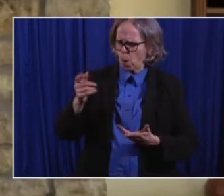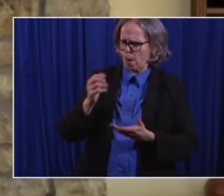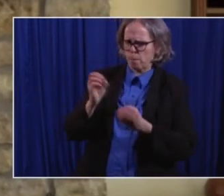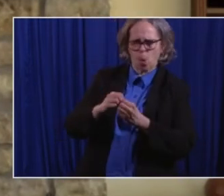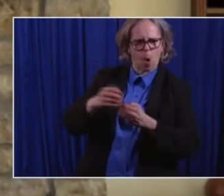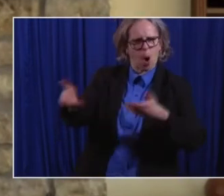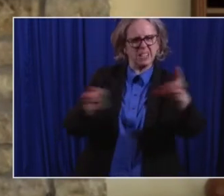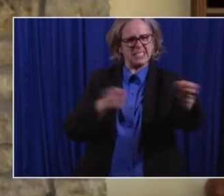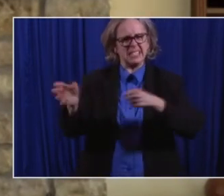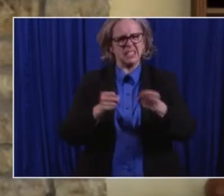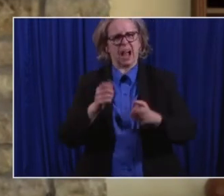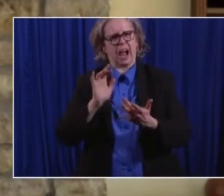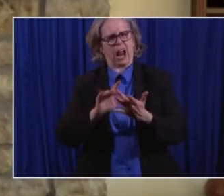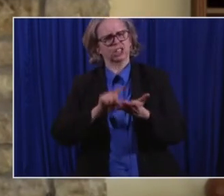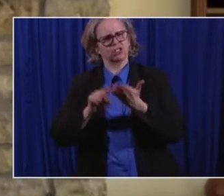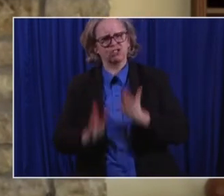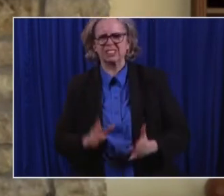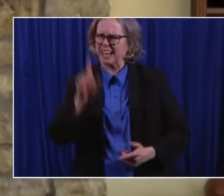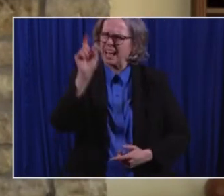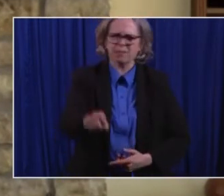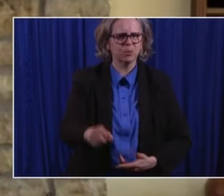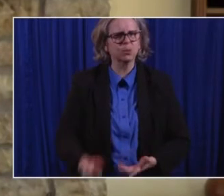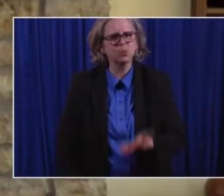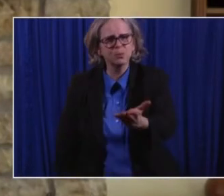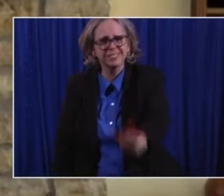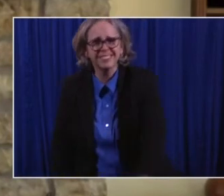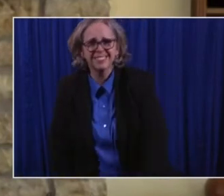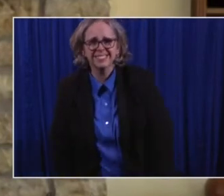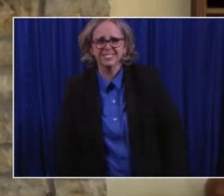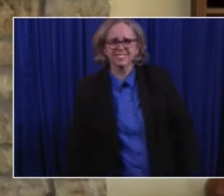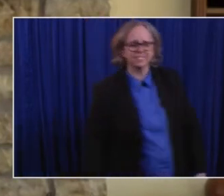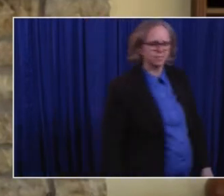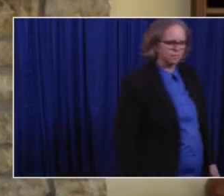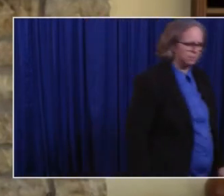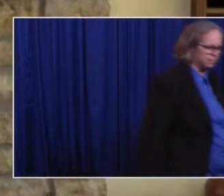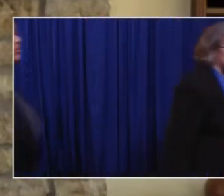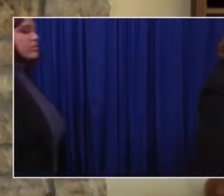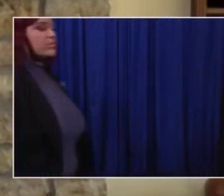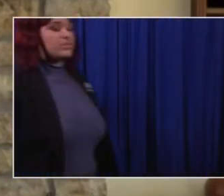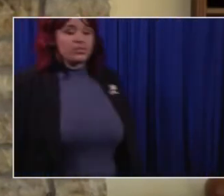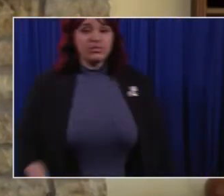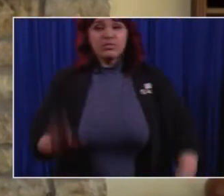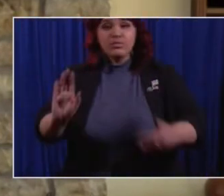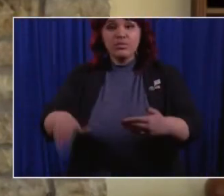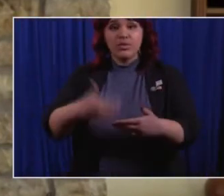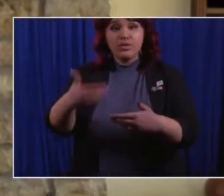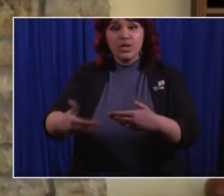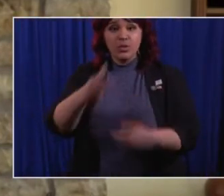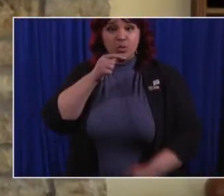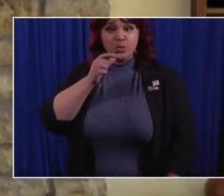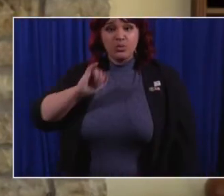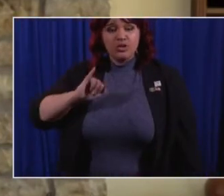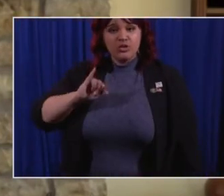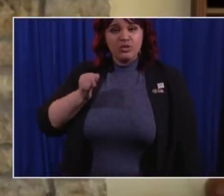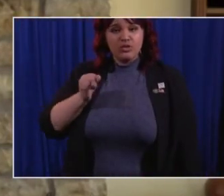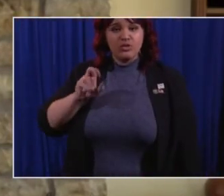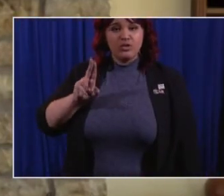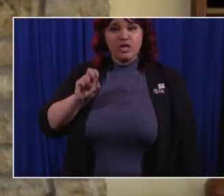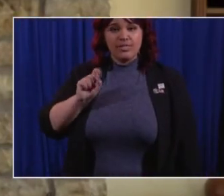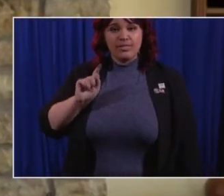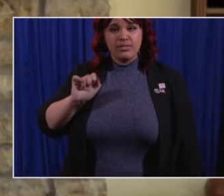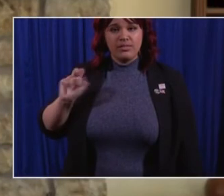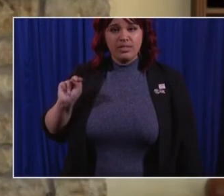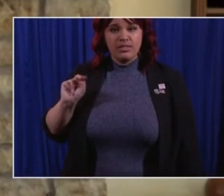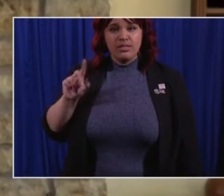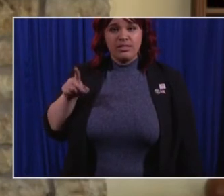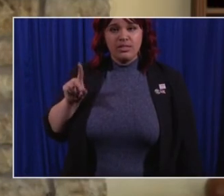Next question is from Justin Dennis at MahoneyMatters.com. Good afternoon, Governor. Good to see you. Hey, Justin. This is a question